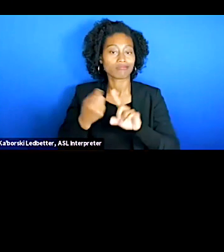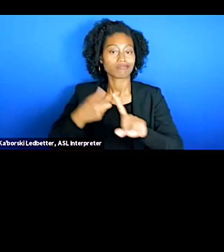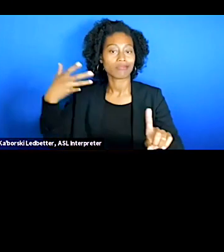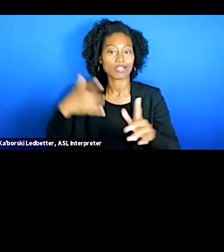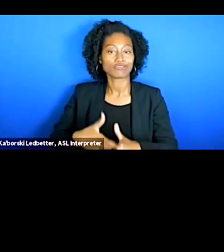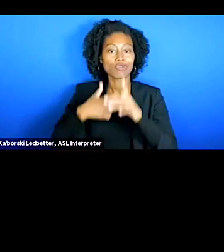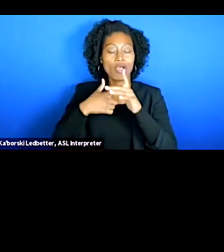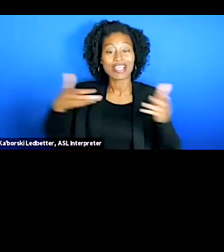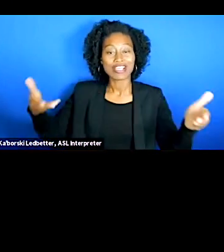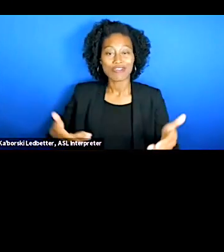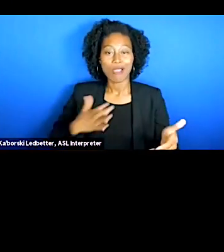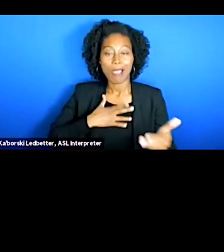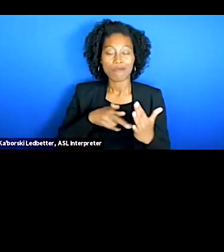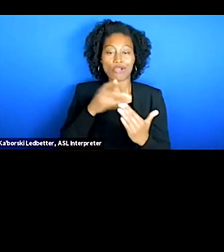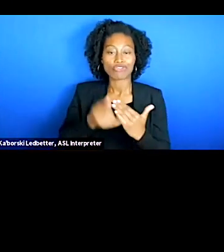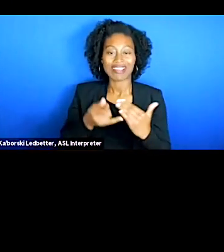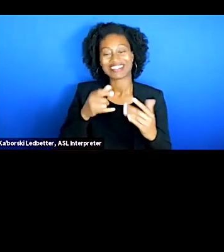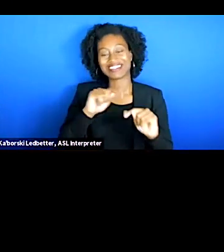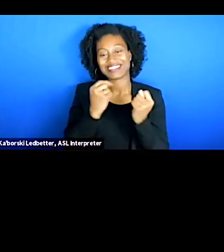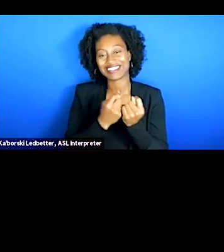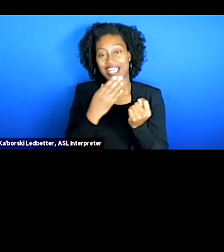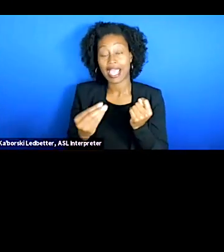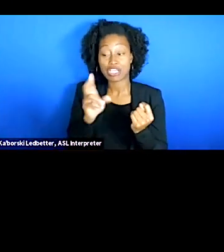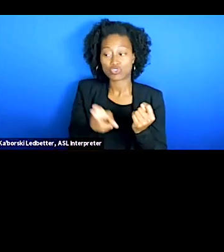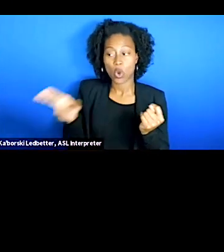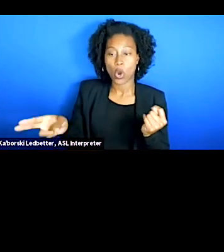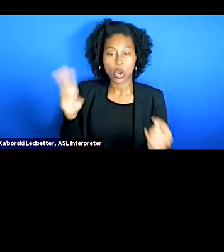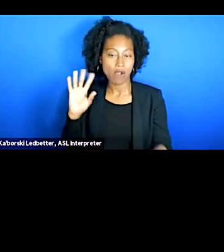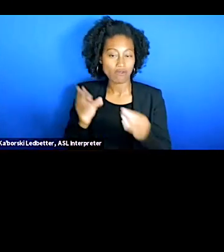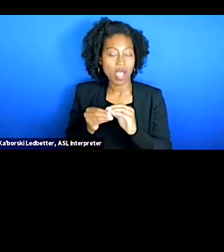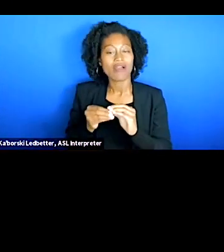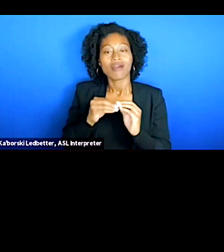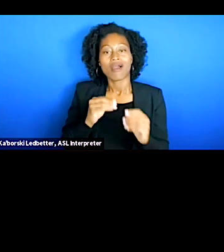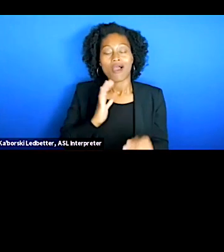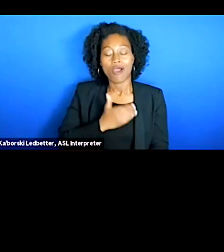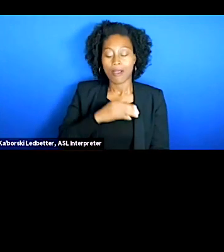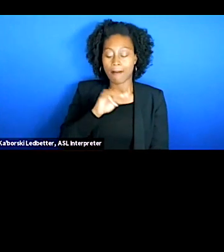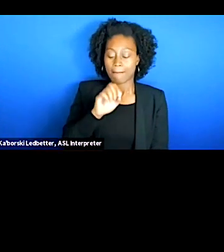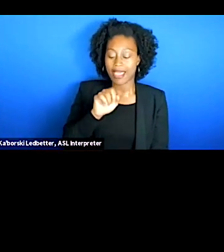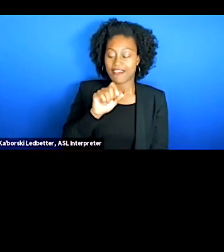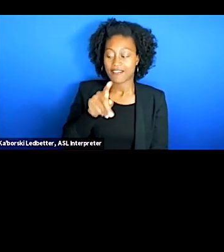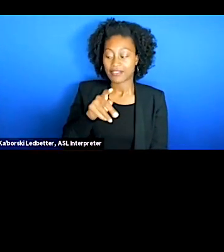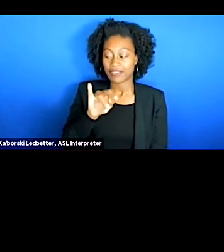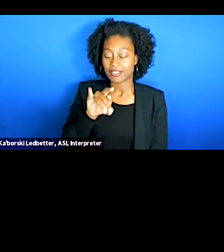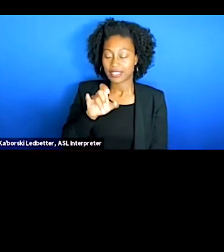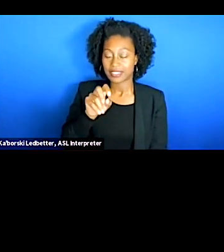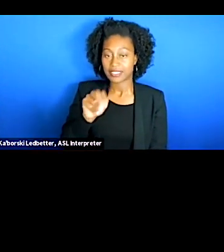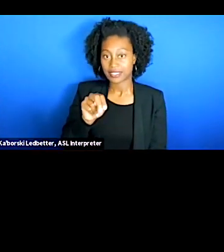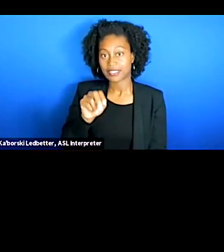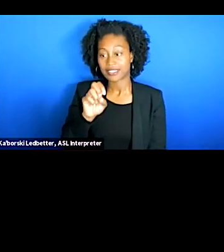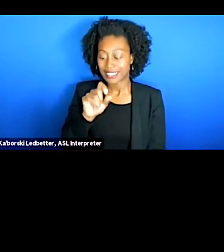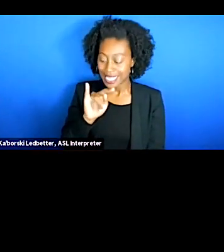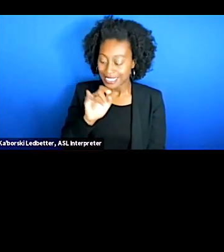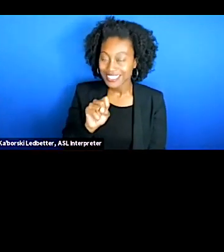project team and a historical overview of the metasynthesis work I have led over the past 15 years